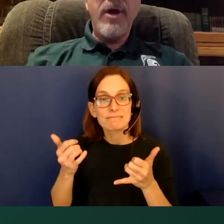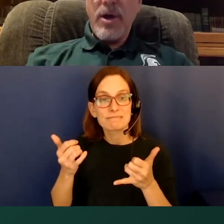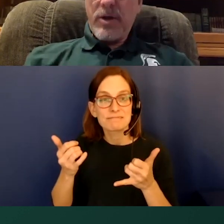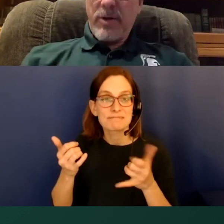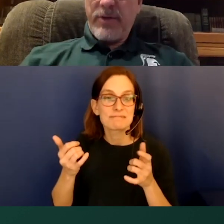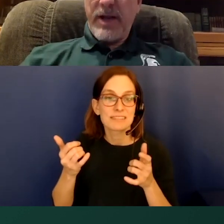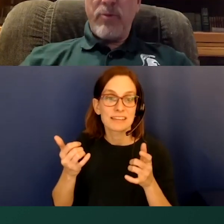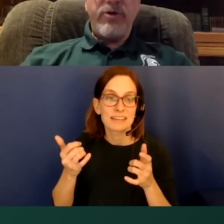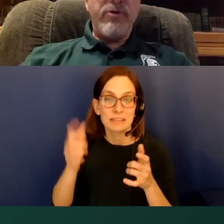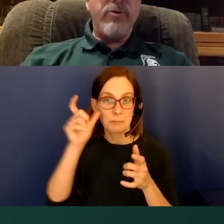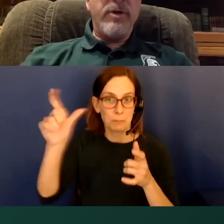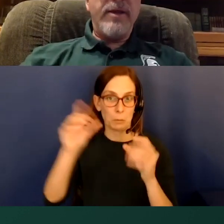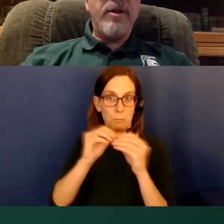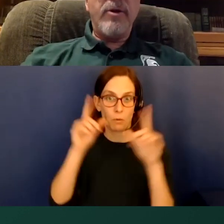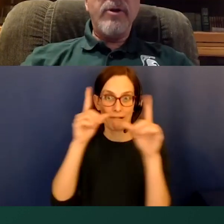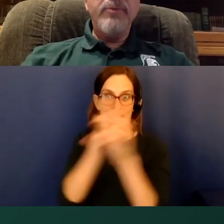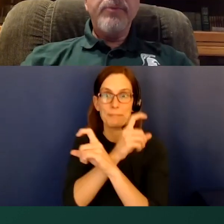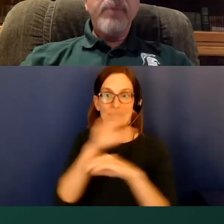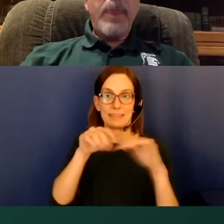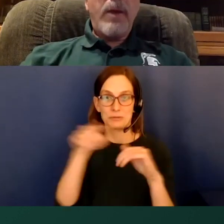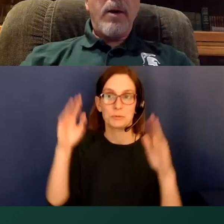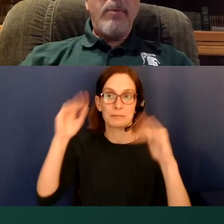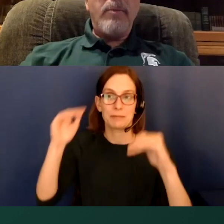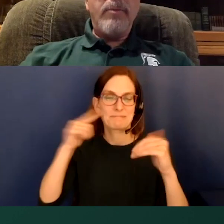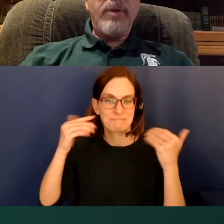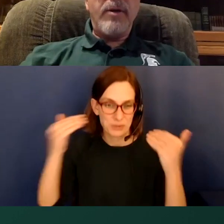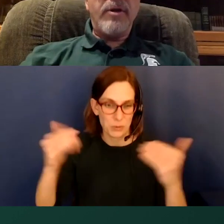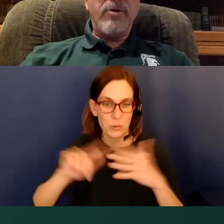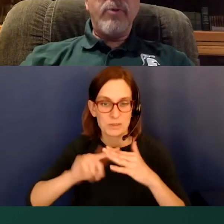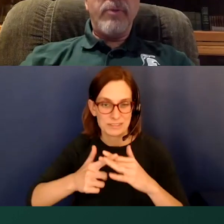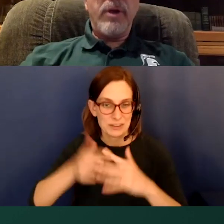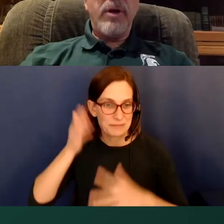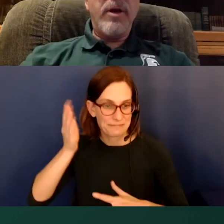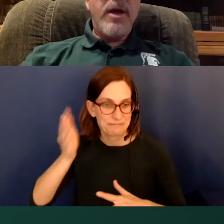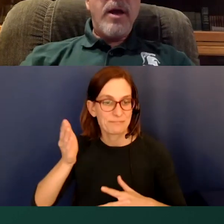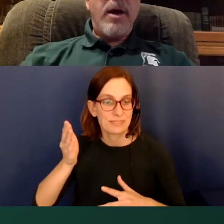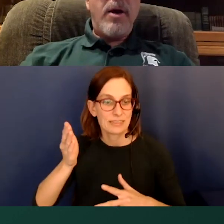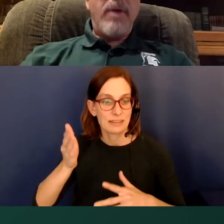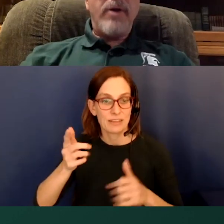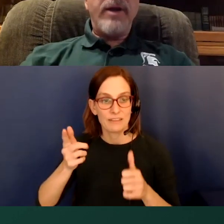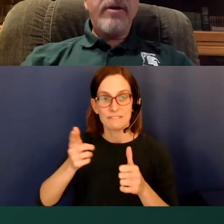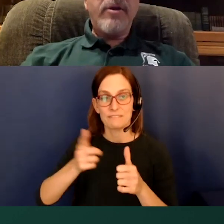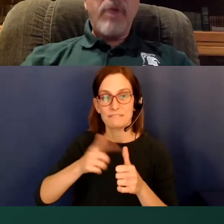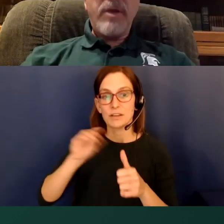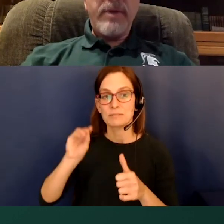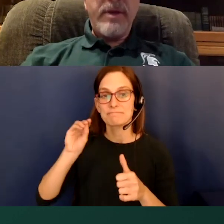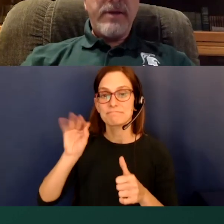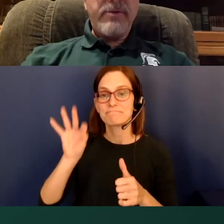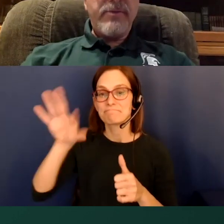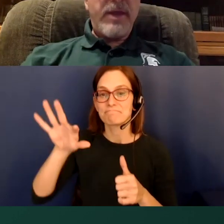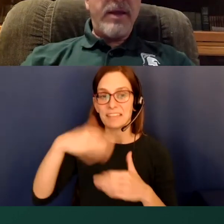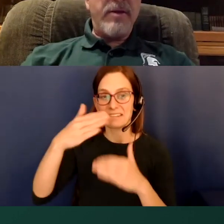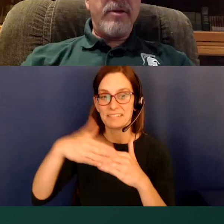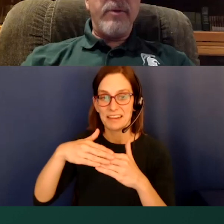expect. So I think I'm going to get started. But I'll start with a plug. Our next astronomy